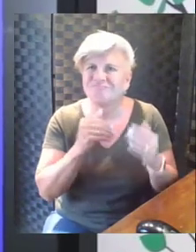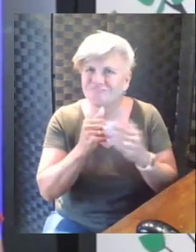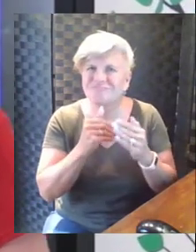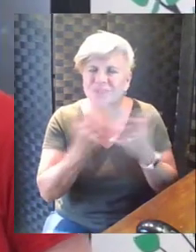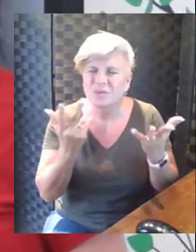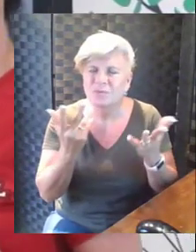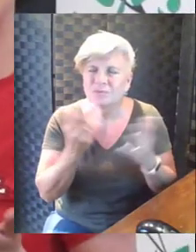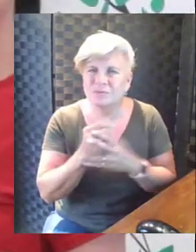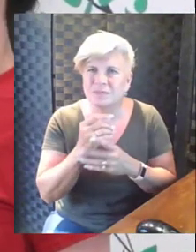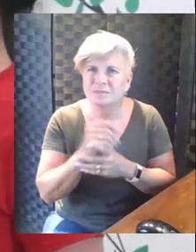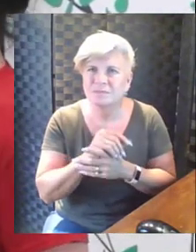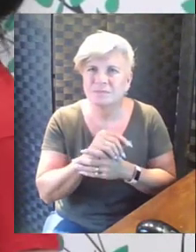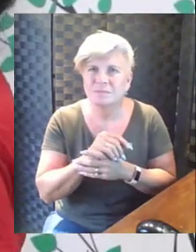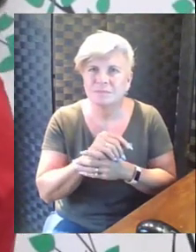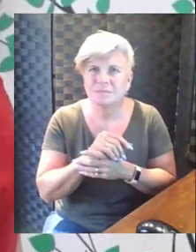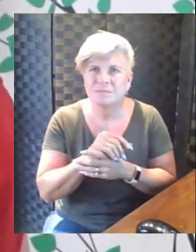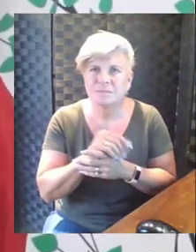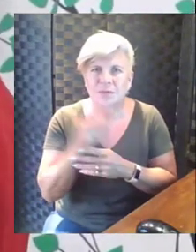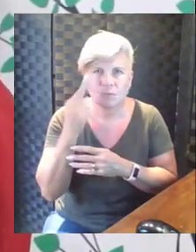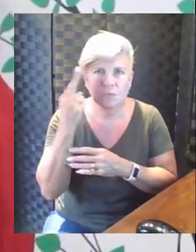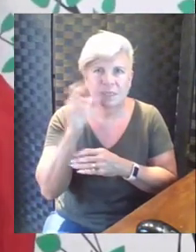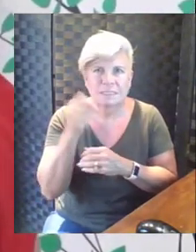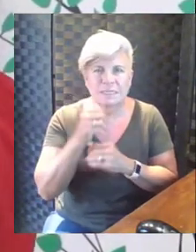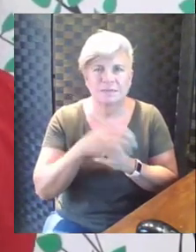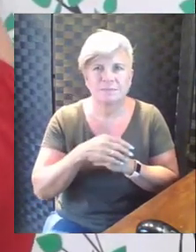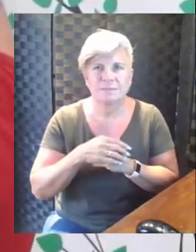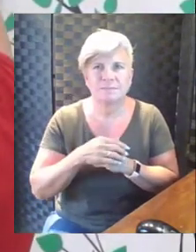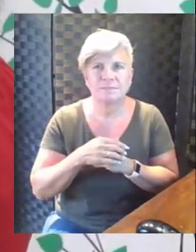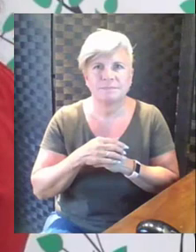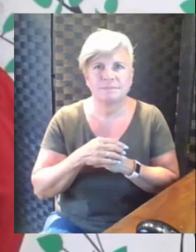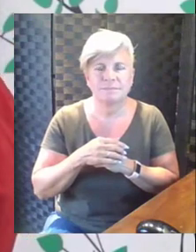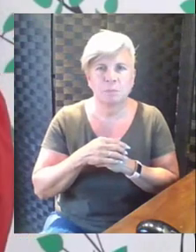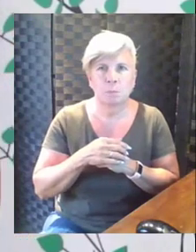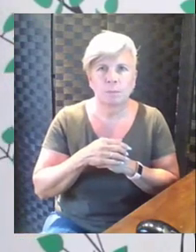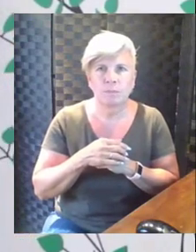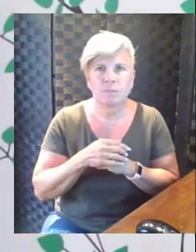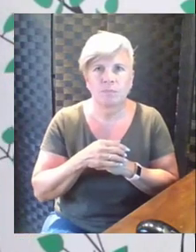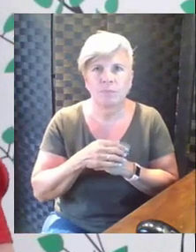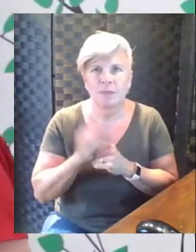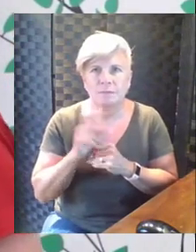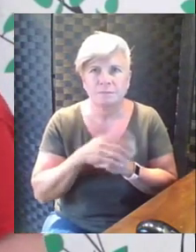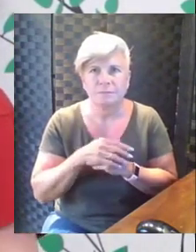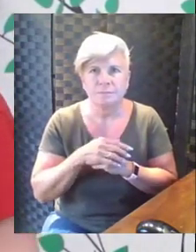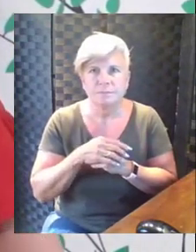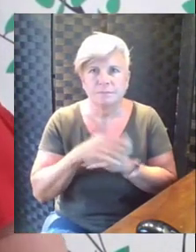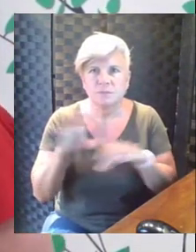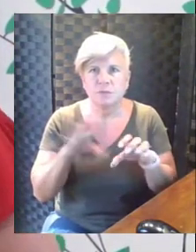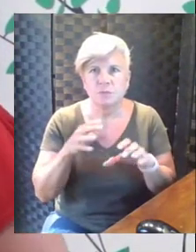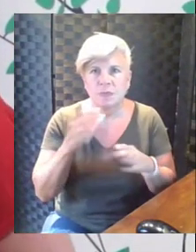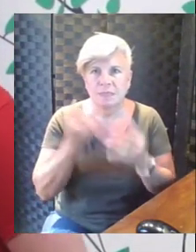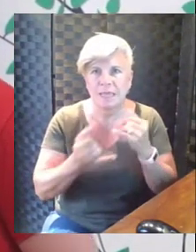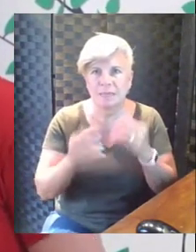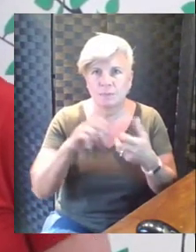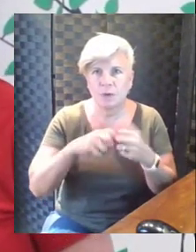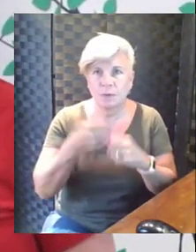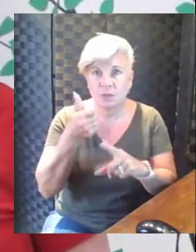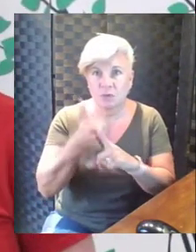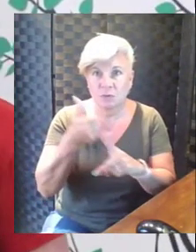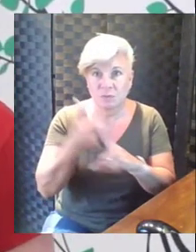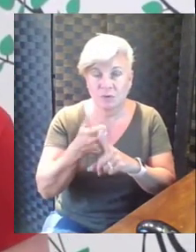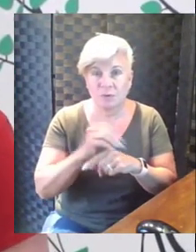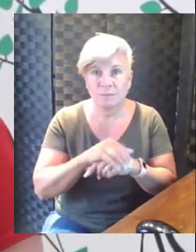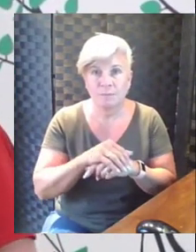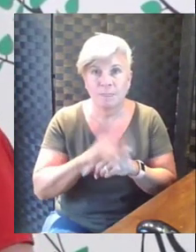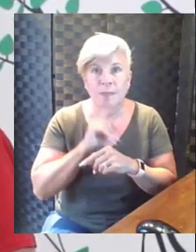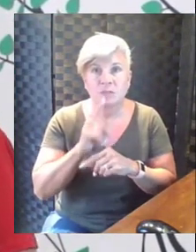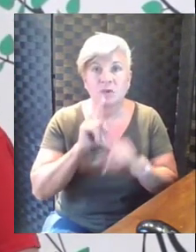74 was our total. Sounds reasonable to me. All right, I want you to do the last problem on your own.